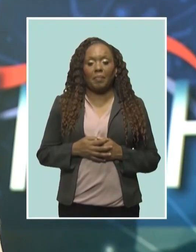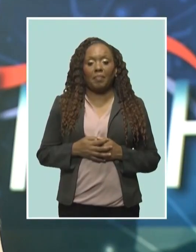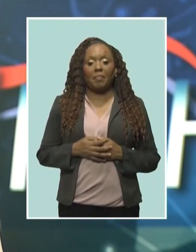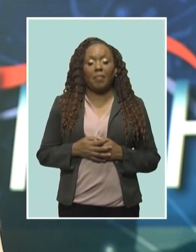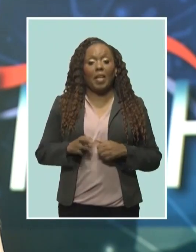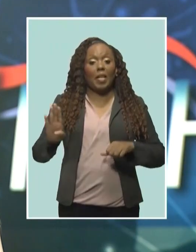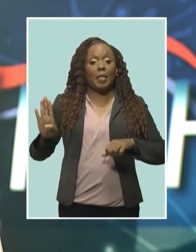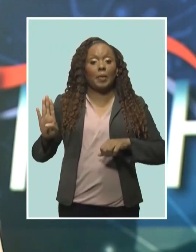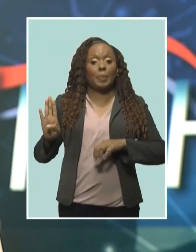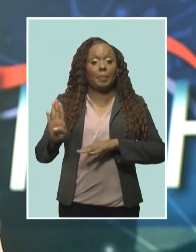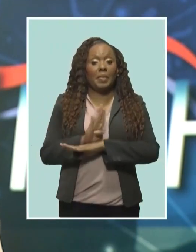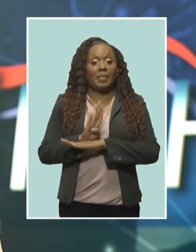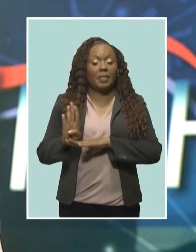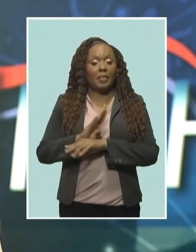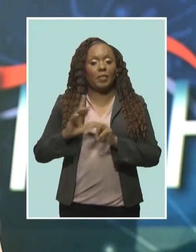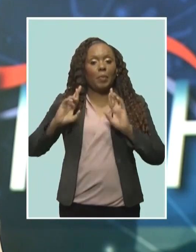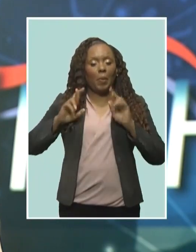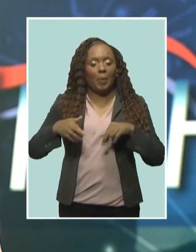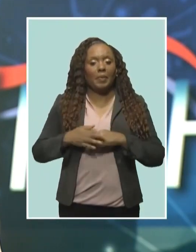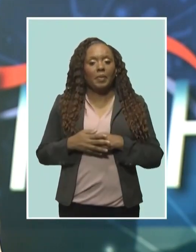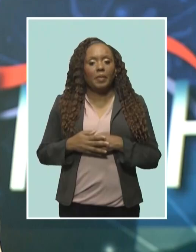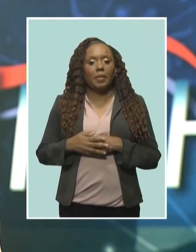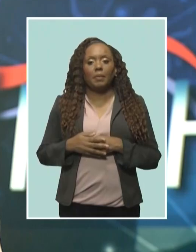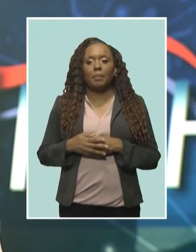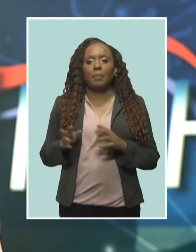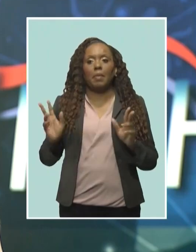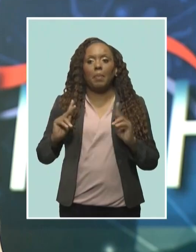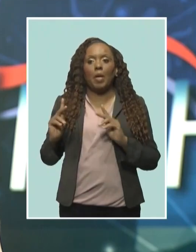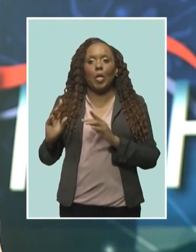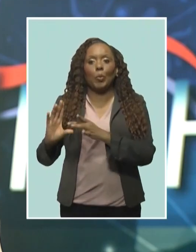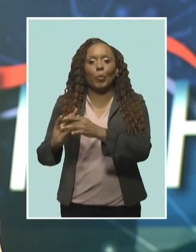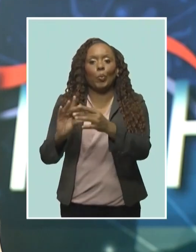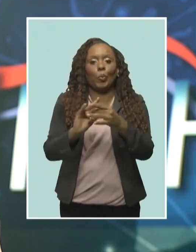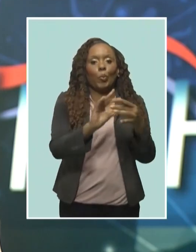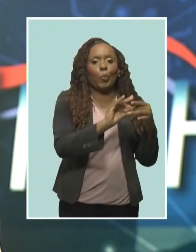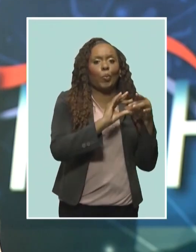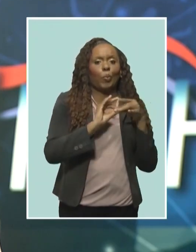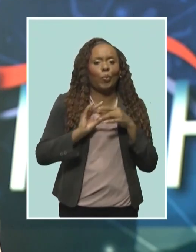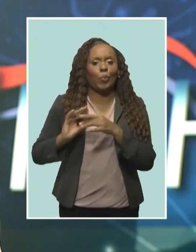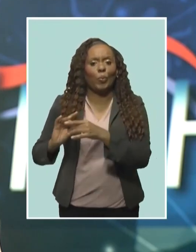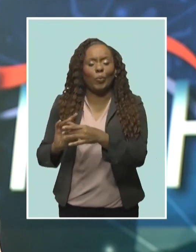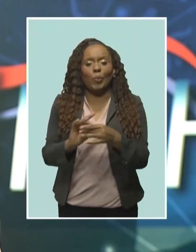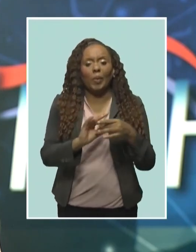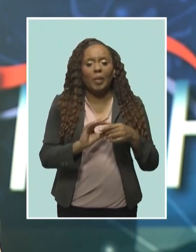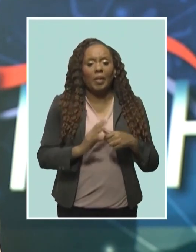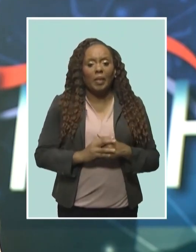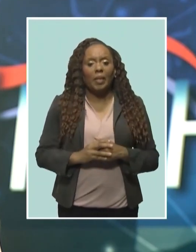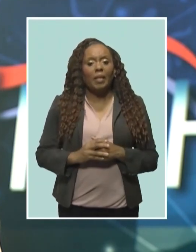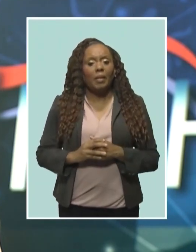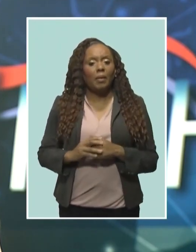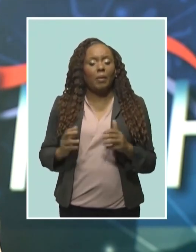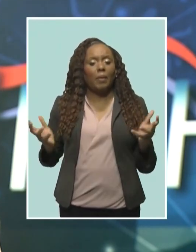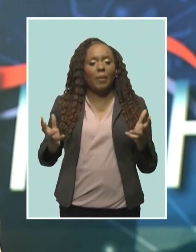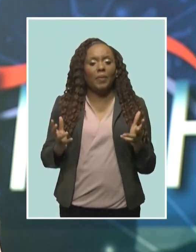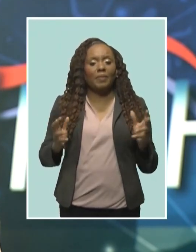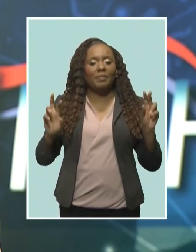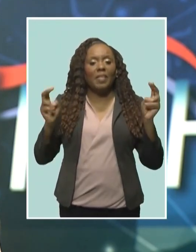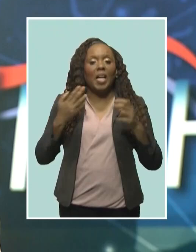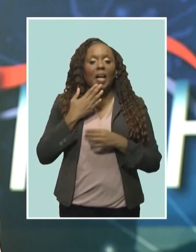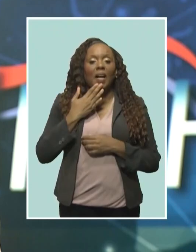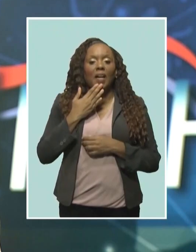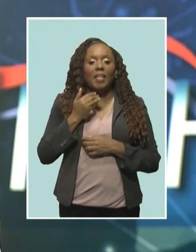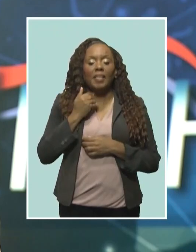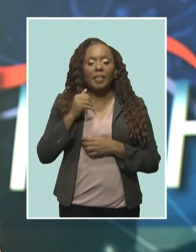In tonight's business report, there's a new buzz around. It's coming from Chemist Organic Honey Farms. Trevor Thorpe spoke